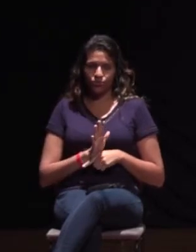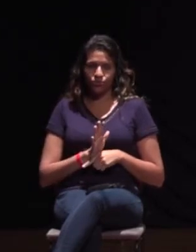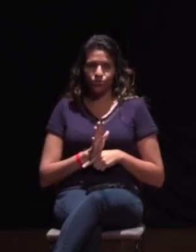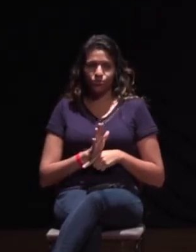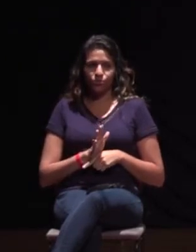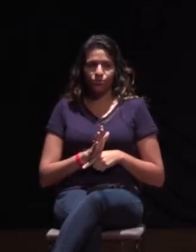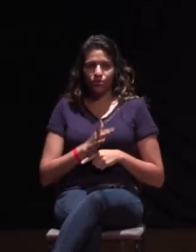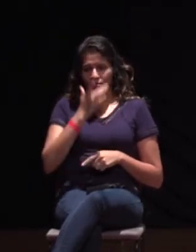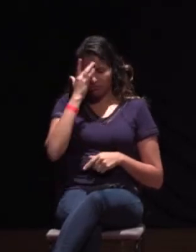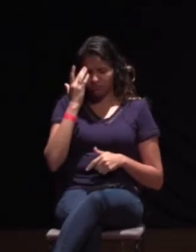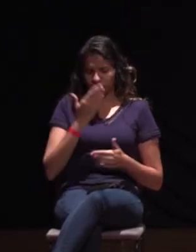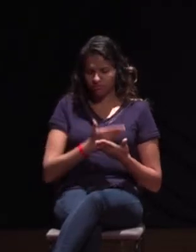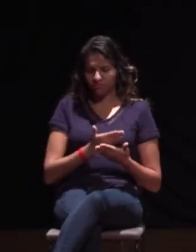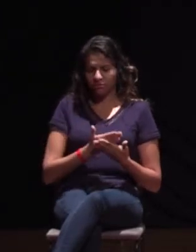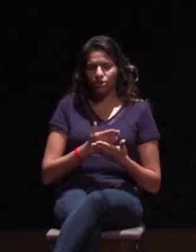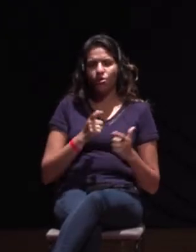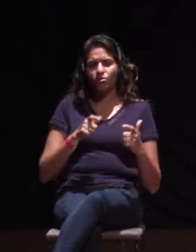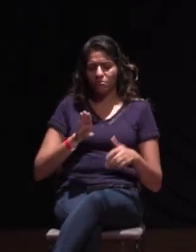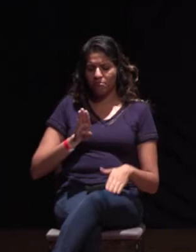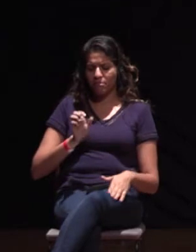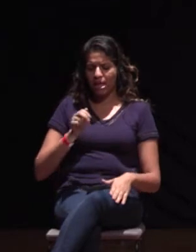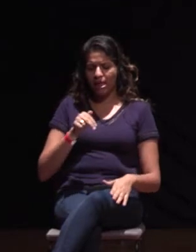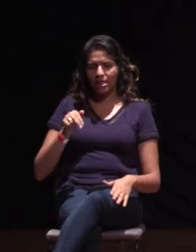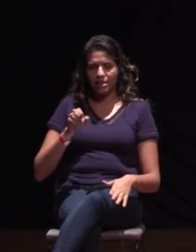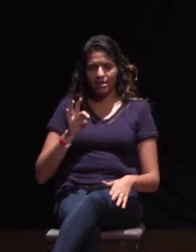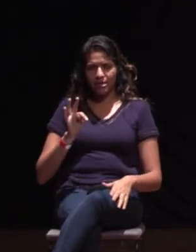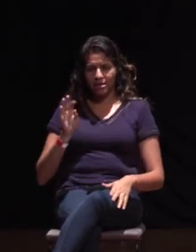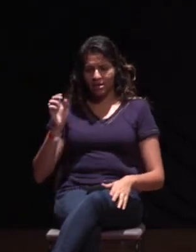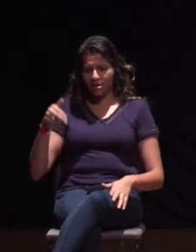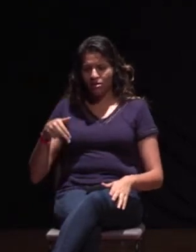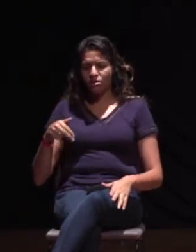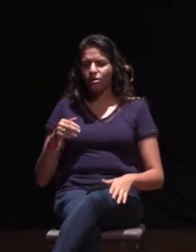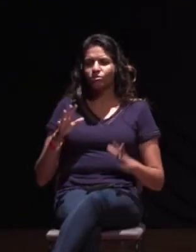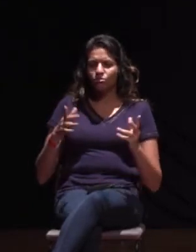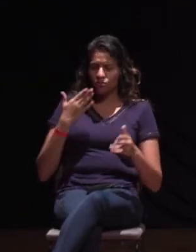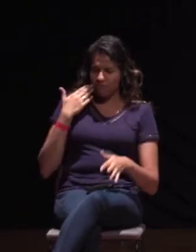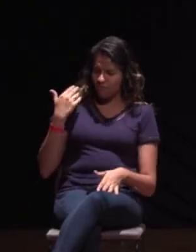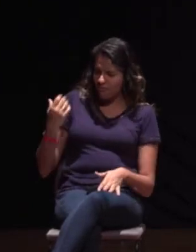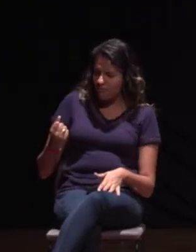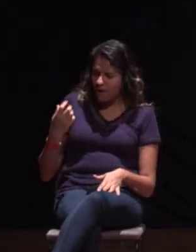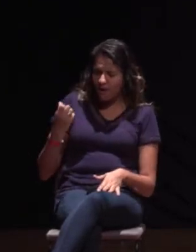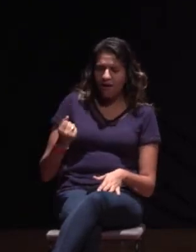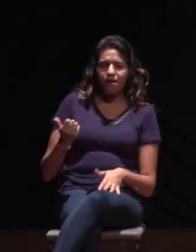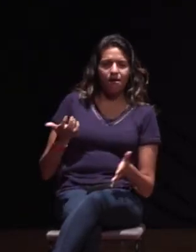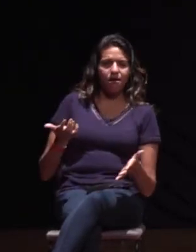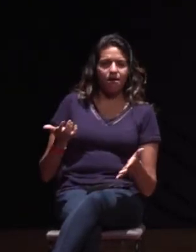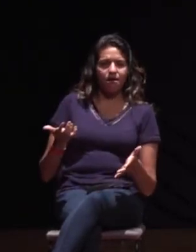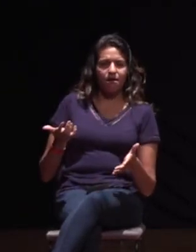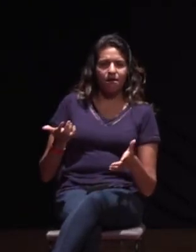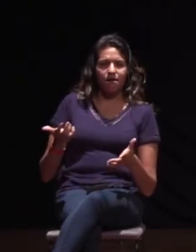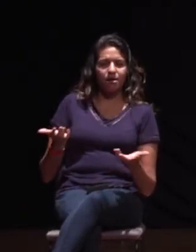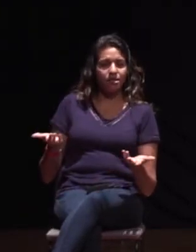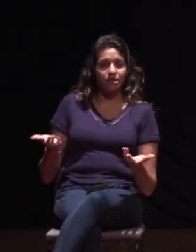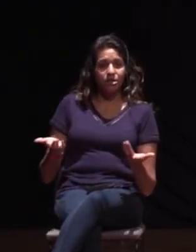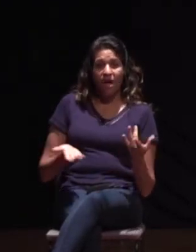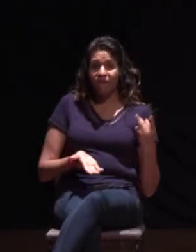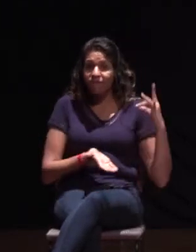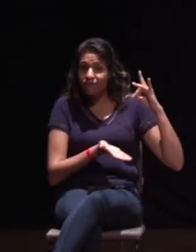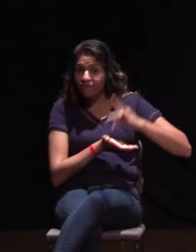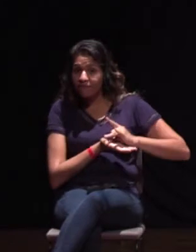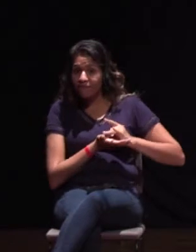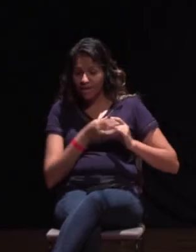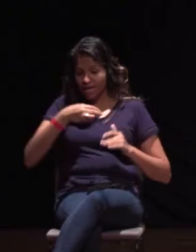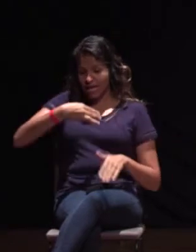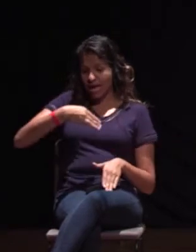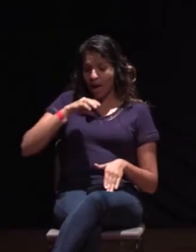young, even if mixed race, that looks so different than does the MoMA version, where very consciously, it seems